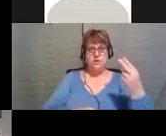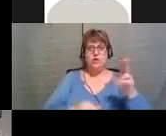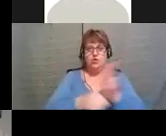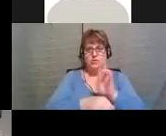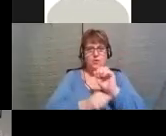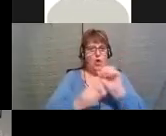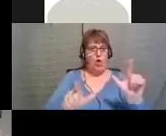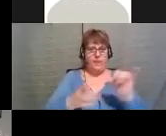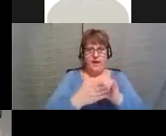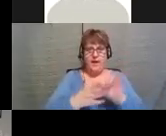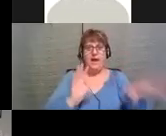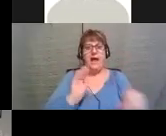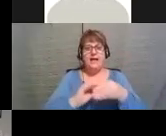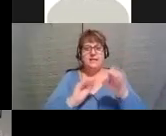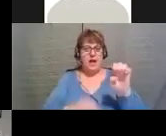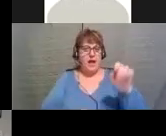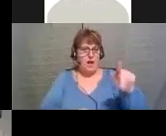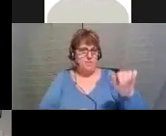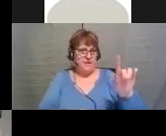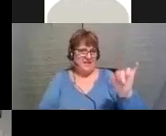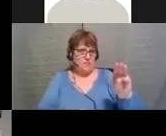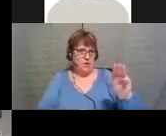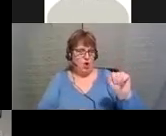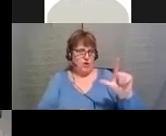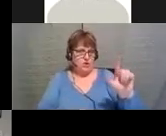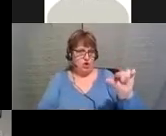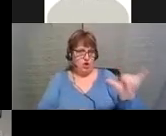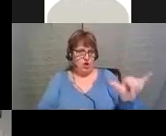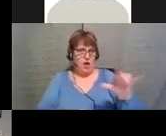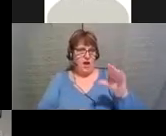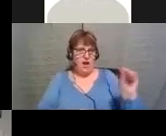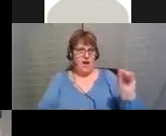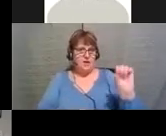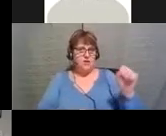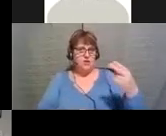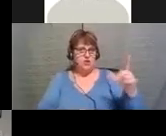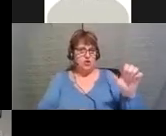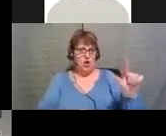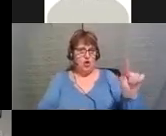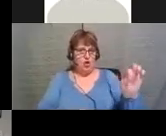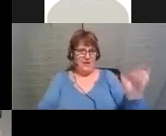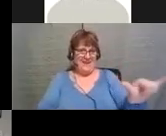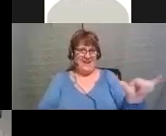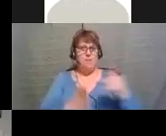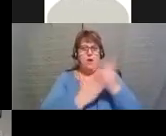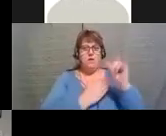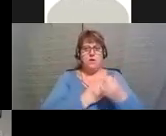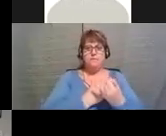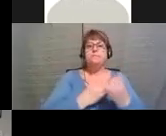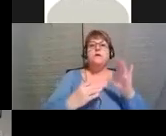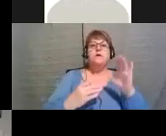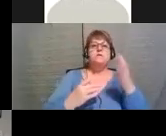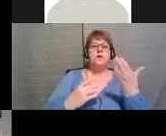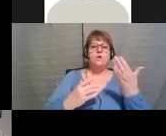adds to it epidemiology and a scholarly project. Now, these are credentials. What they mean is that